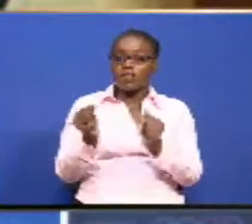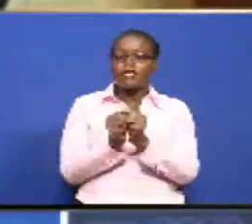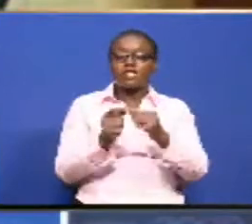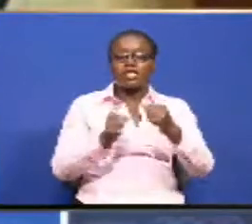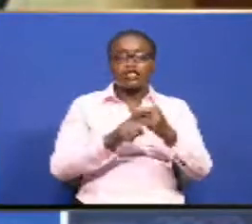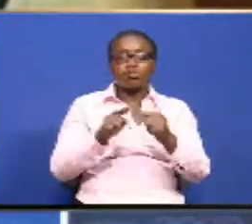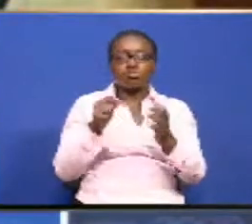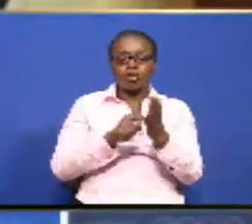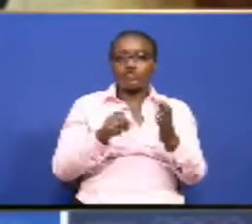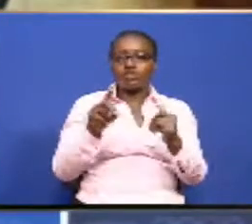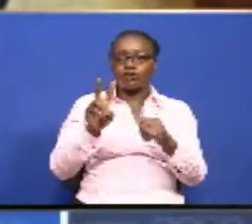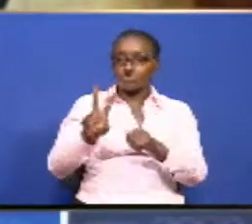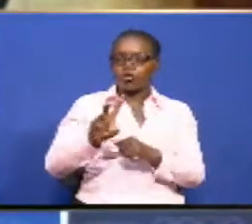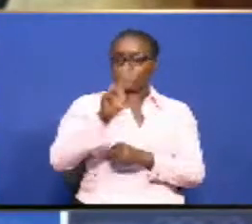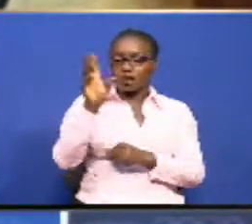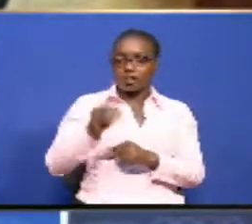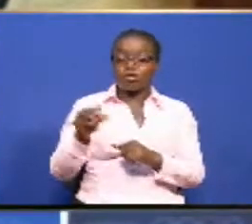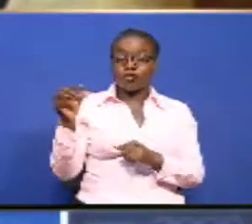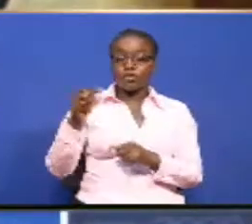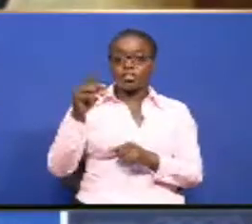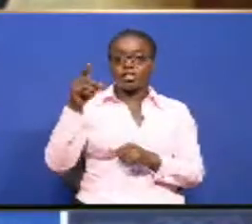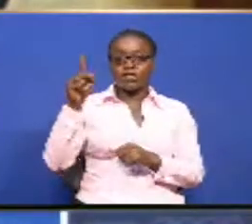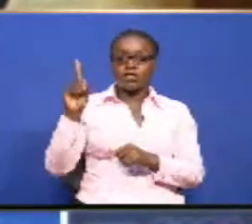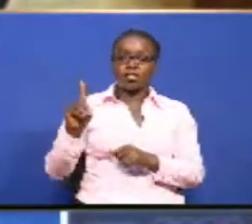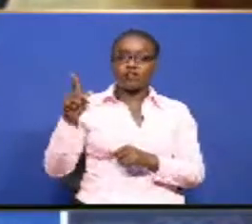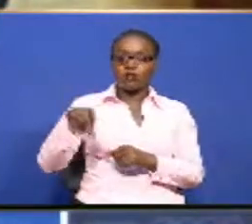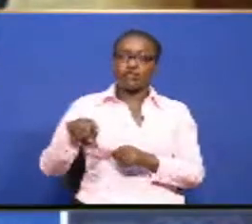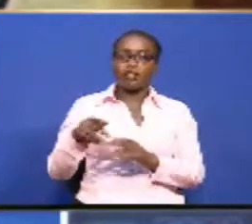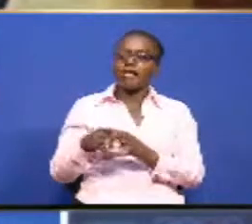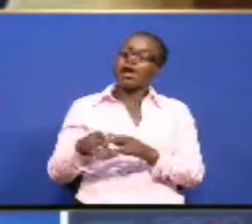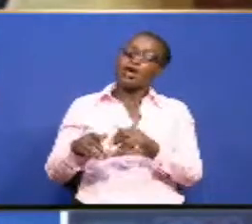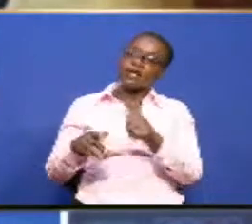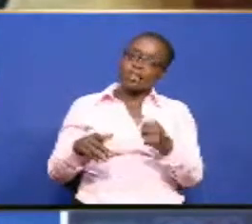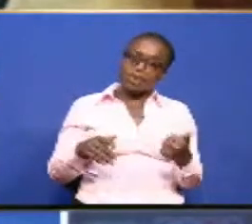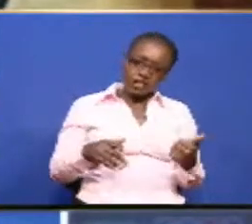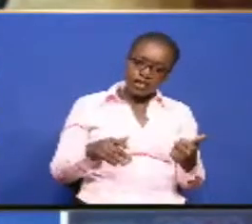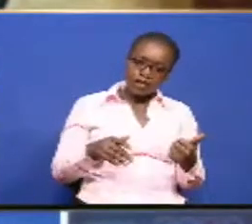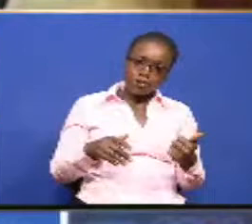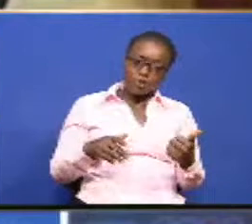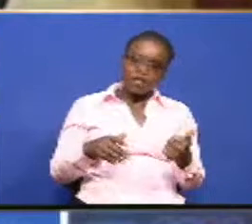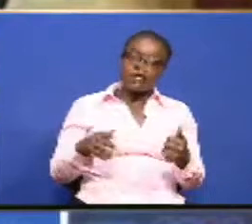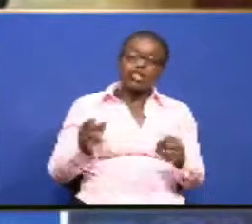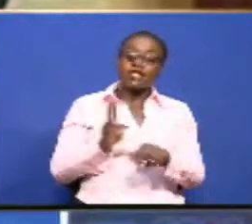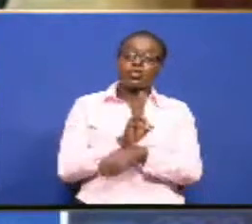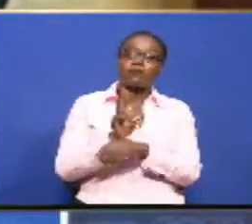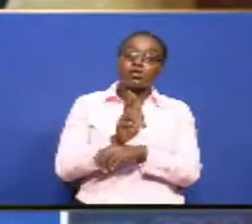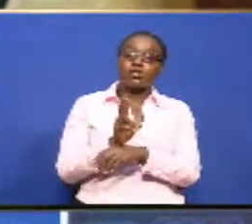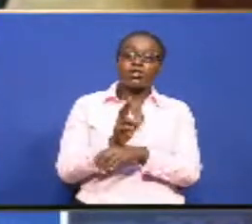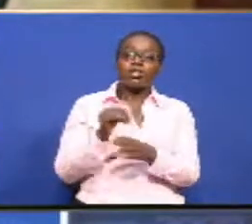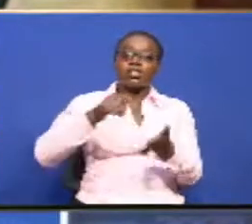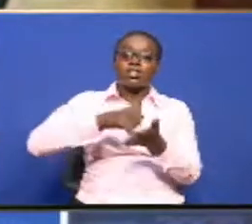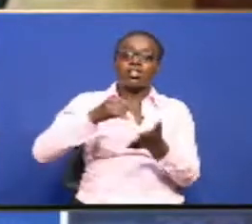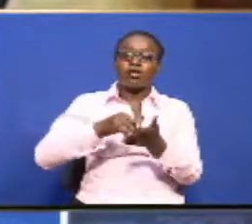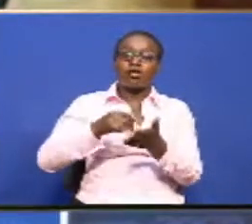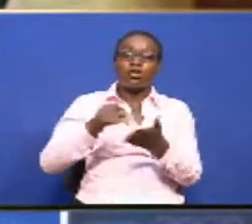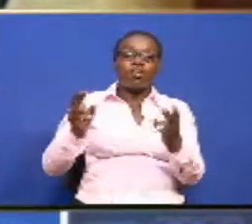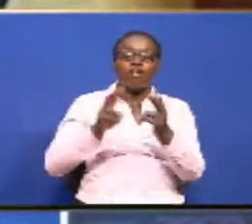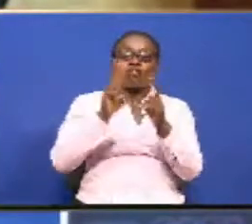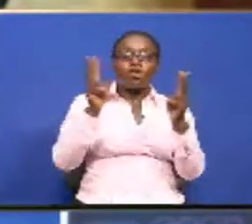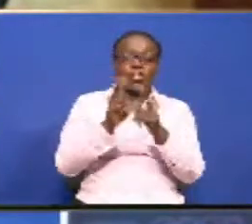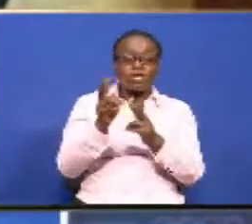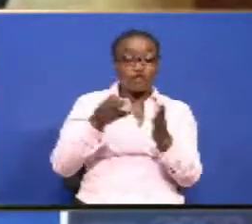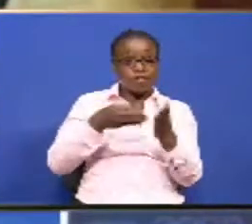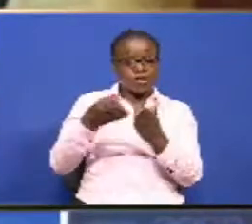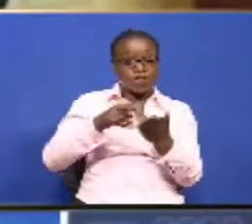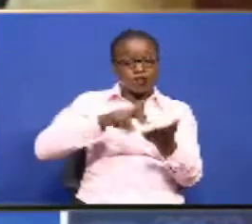GDP. On the other hand, ministerial development expenditures that include foreign finance projects, allocation to